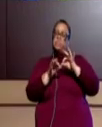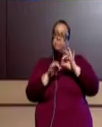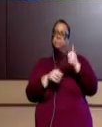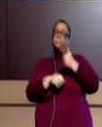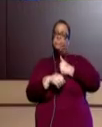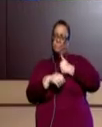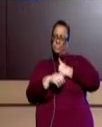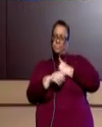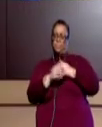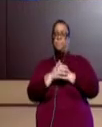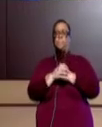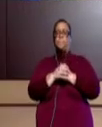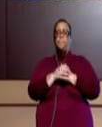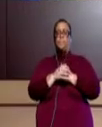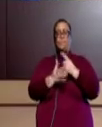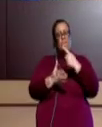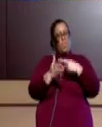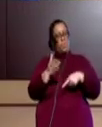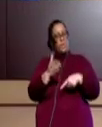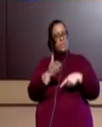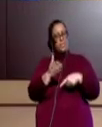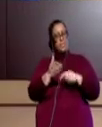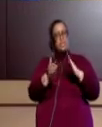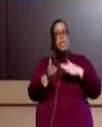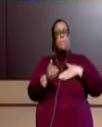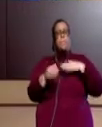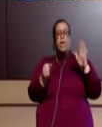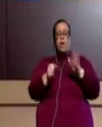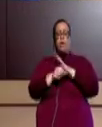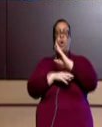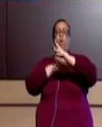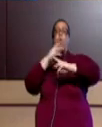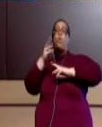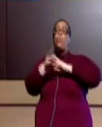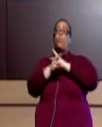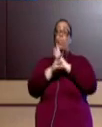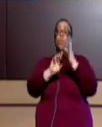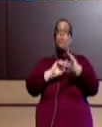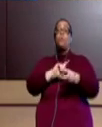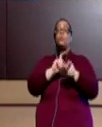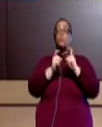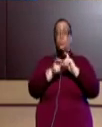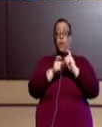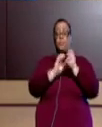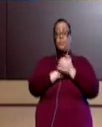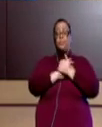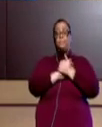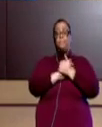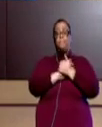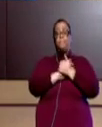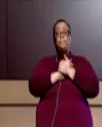Like, what is this? My whole world was rocked. And